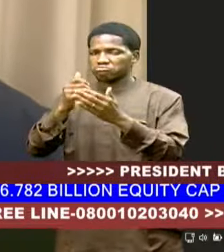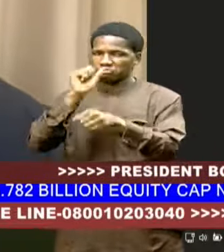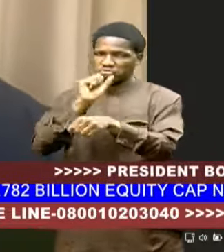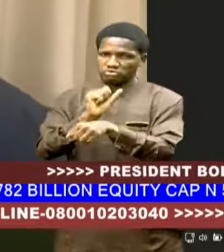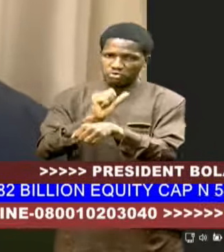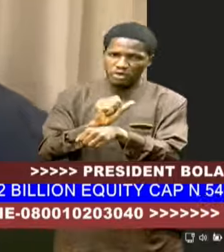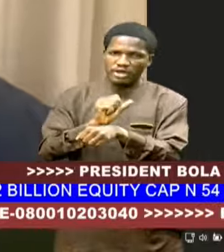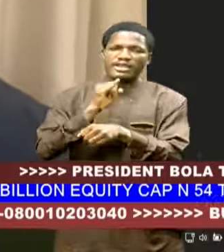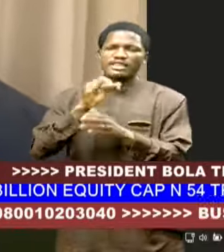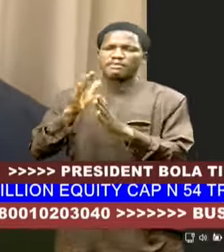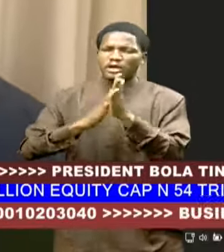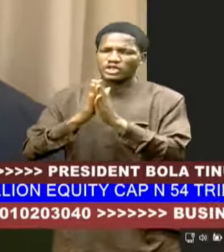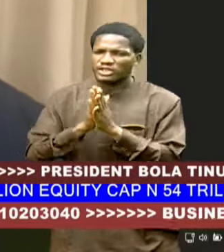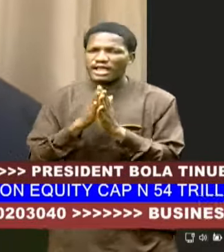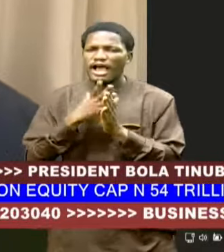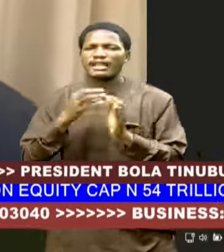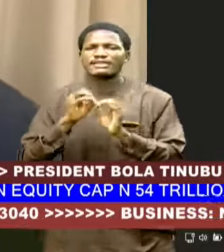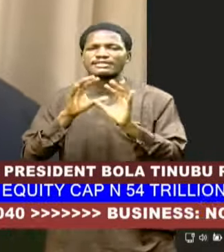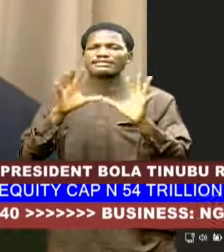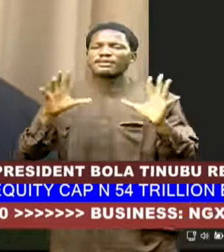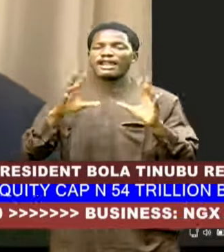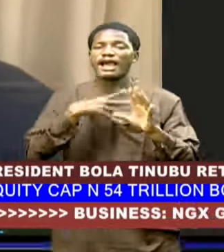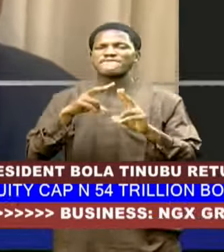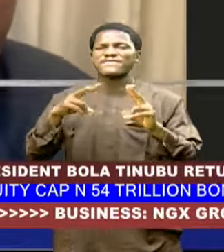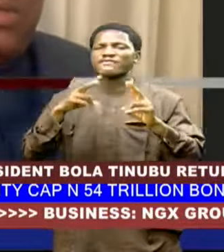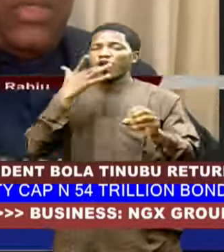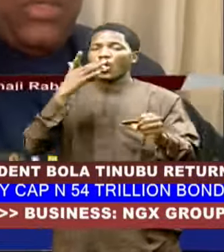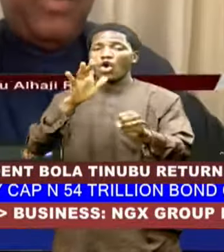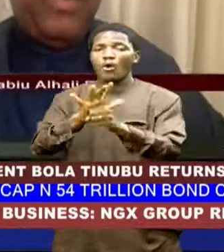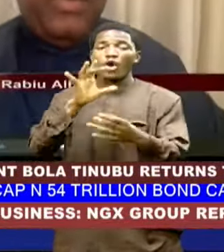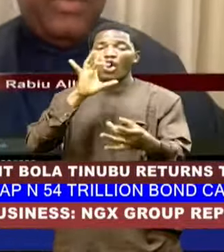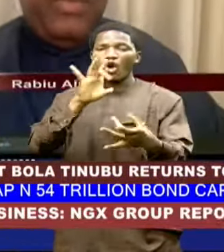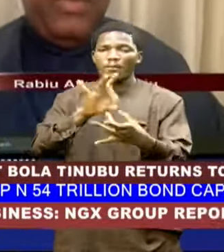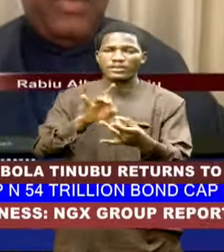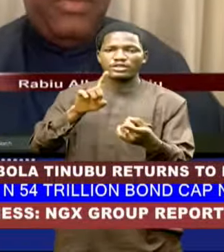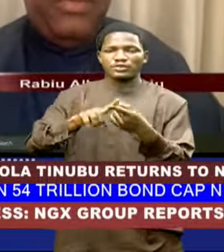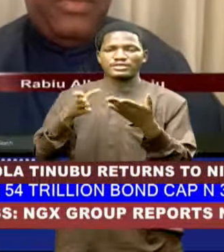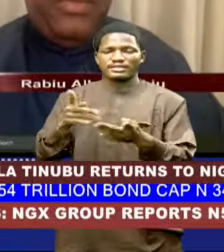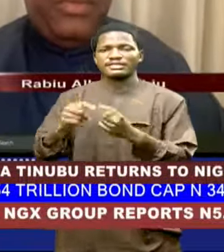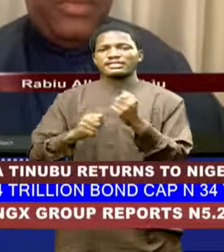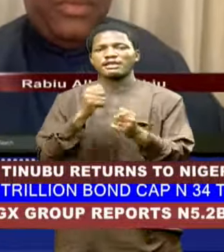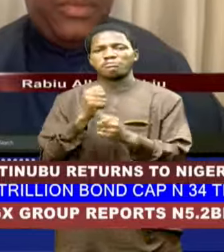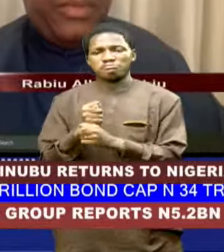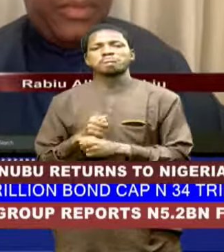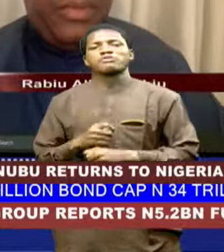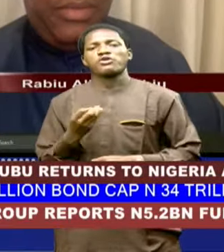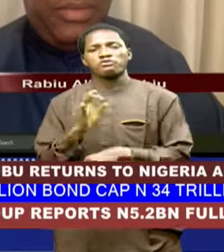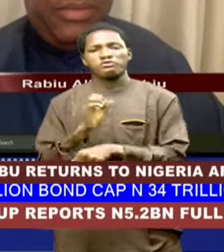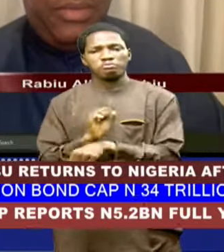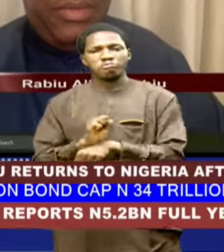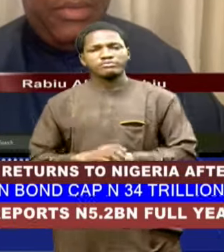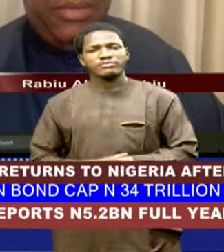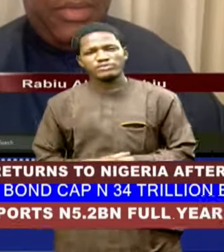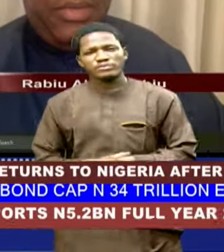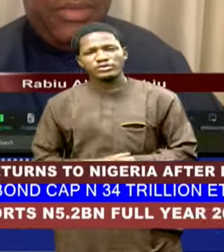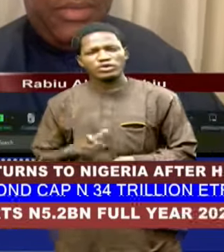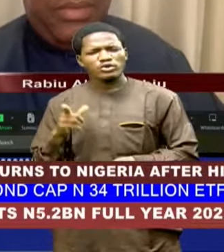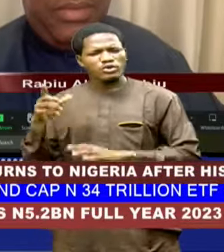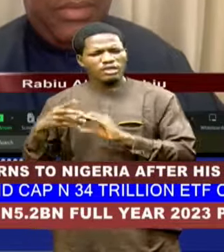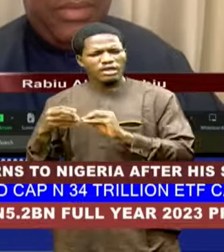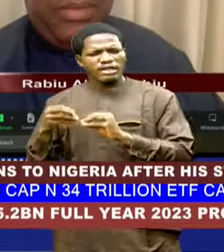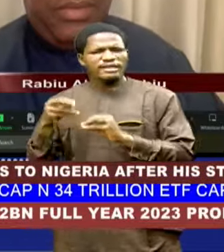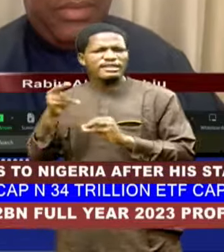and very committed to this kind of talks. Now, in the opening of your comments, you said Nigeria shouldn't be